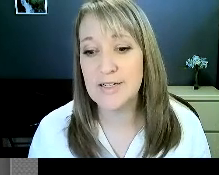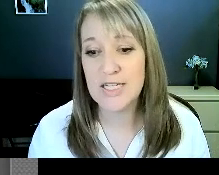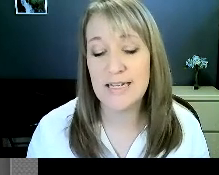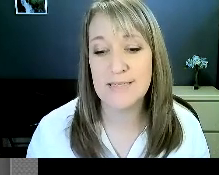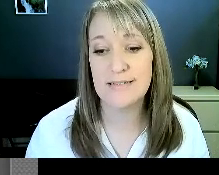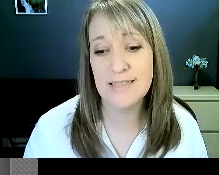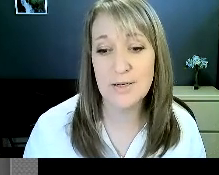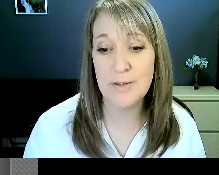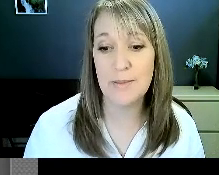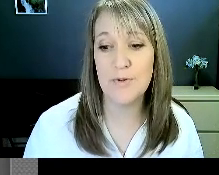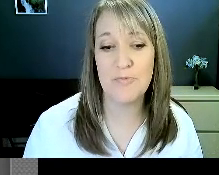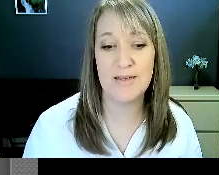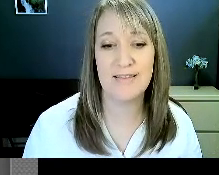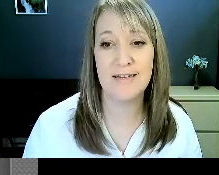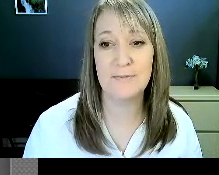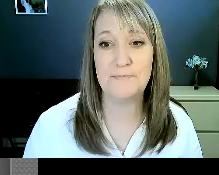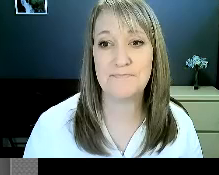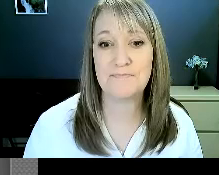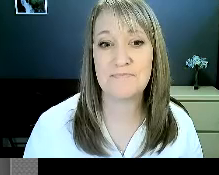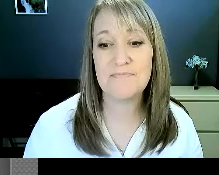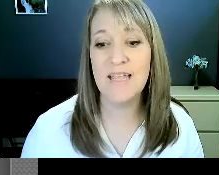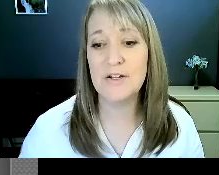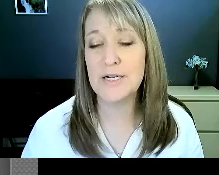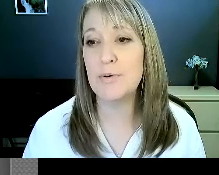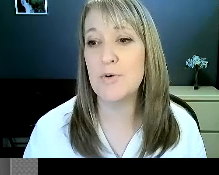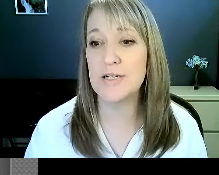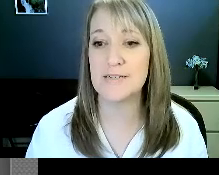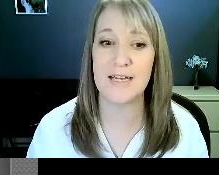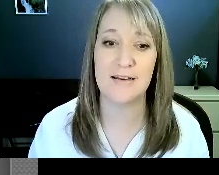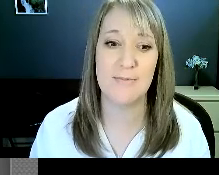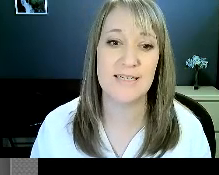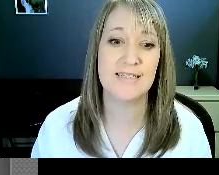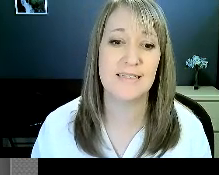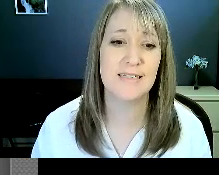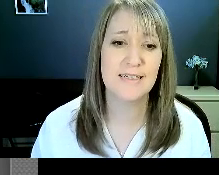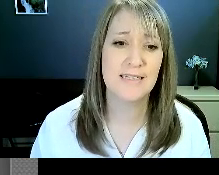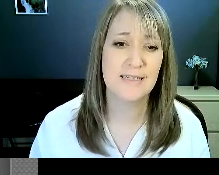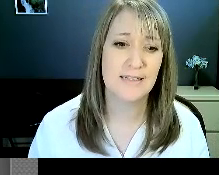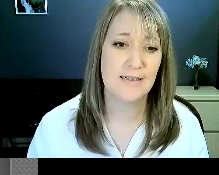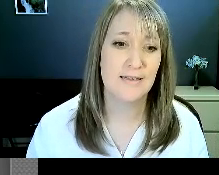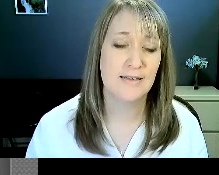of the hand shapes and a little bit of the movement in there. Here are a couple more Deaf Guy comics.